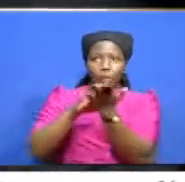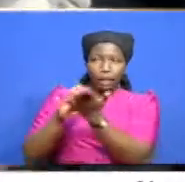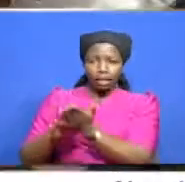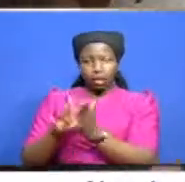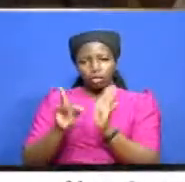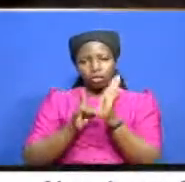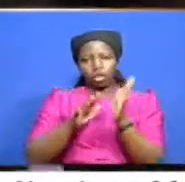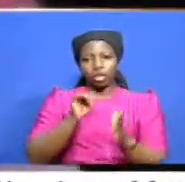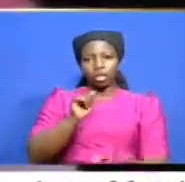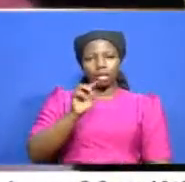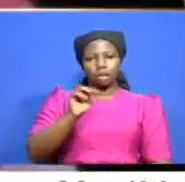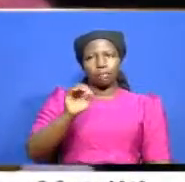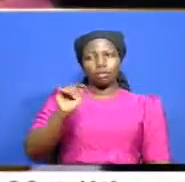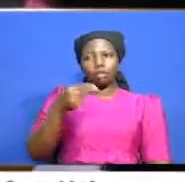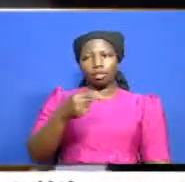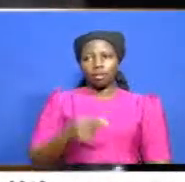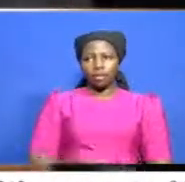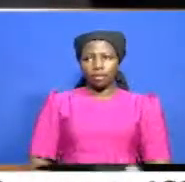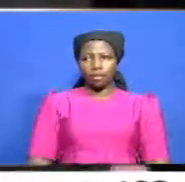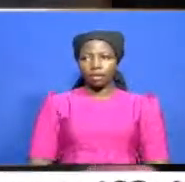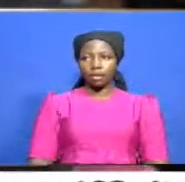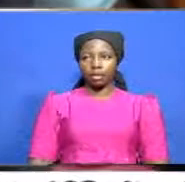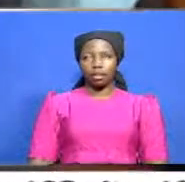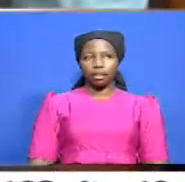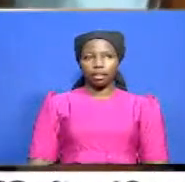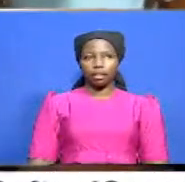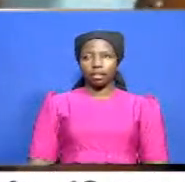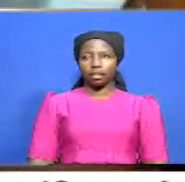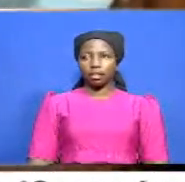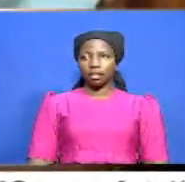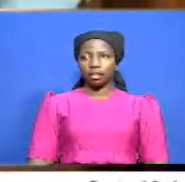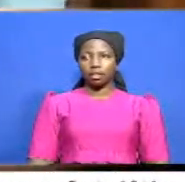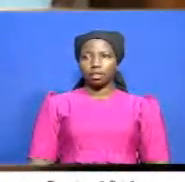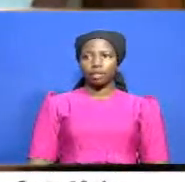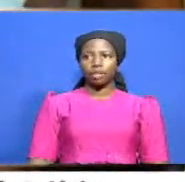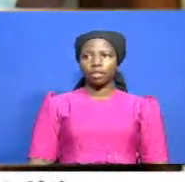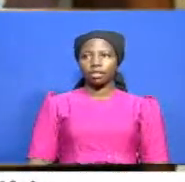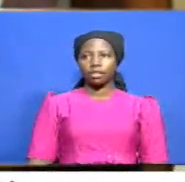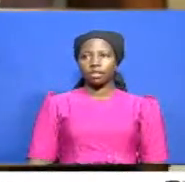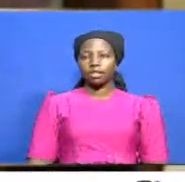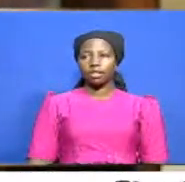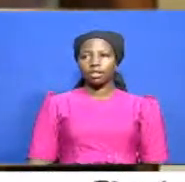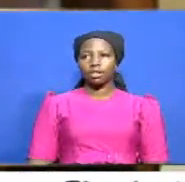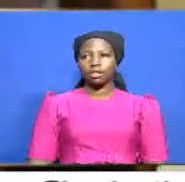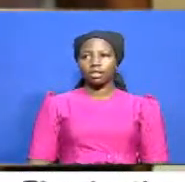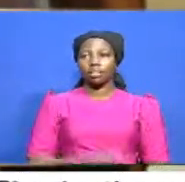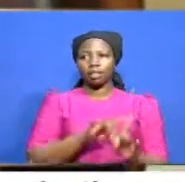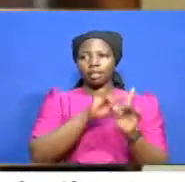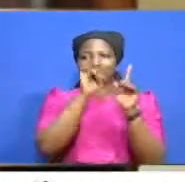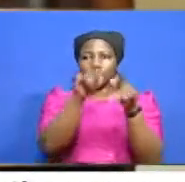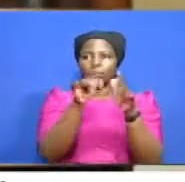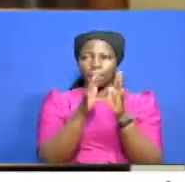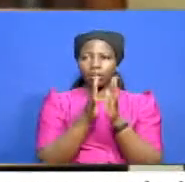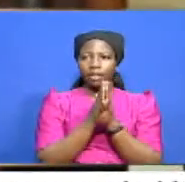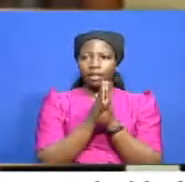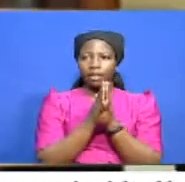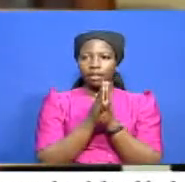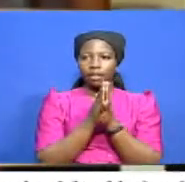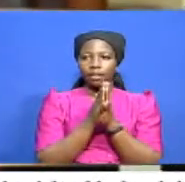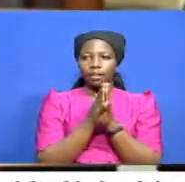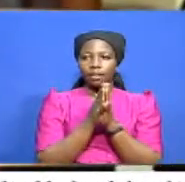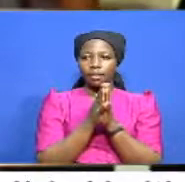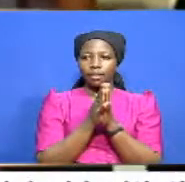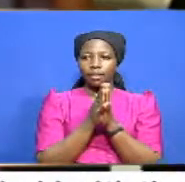Amor. Thank you, Dr. Kibaru. We are here basically with a team of